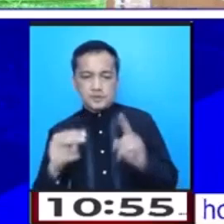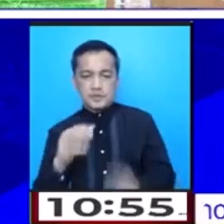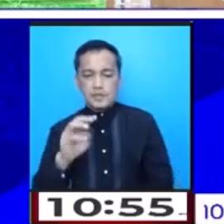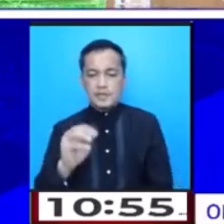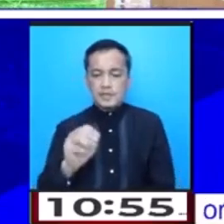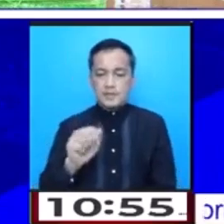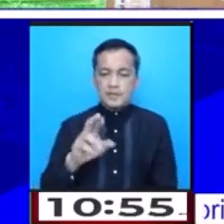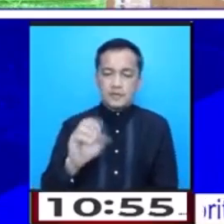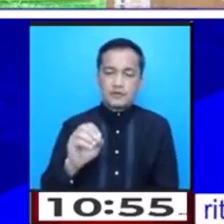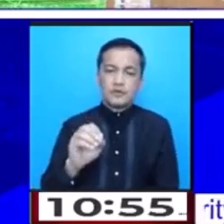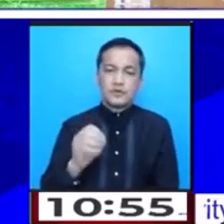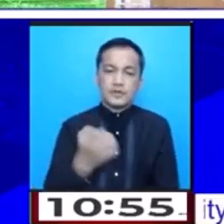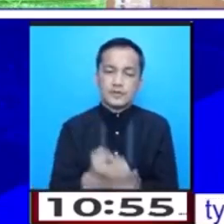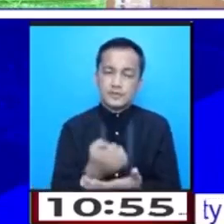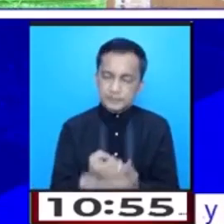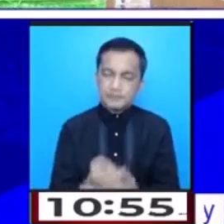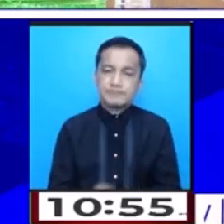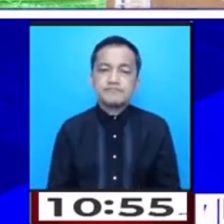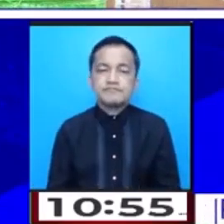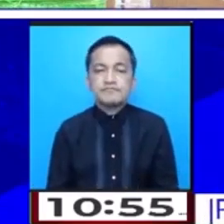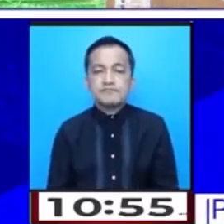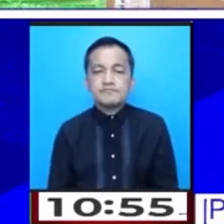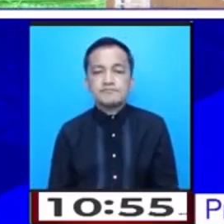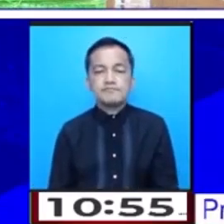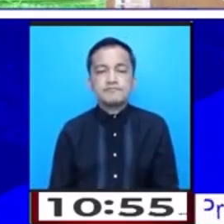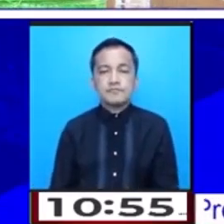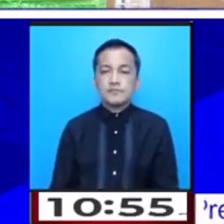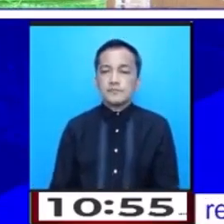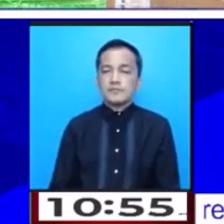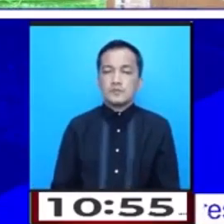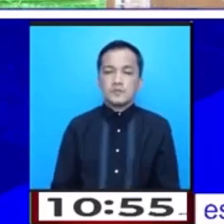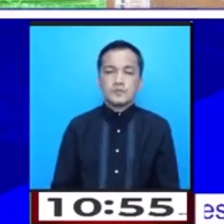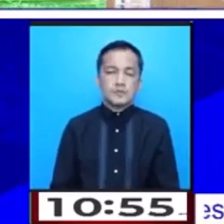fundamentals, that they don't see you